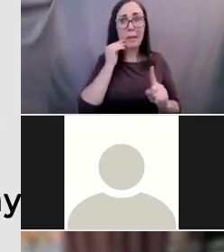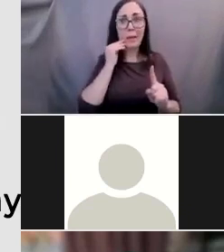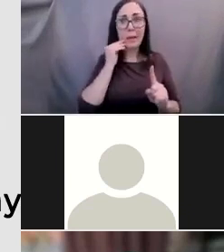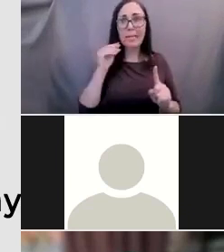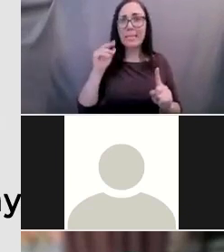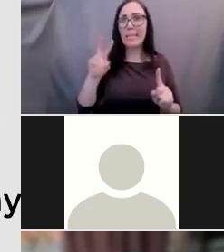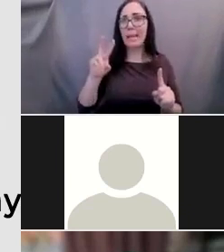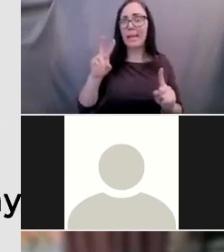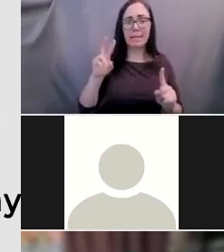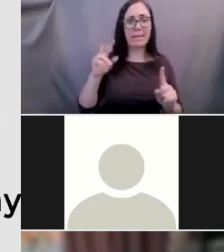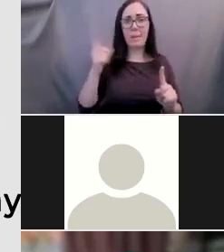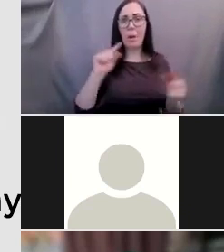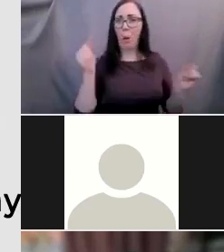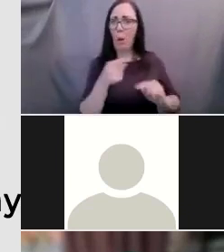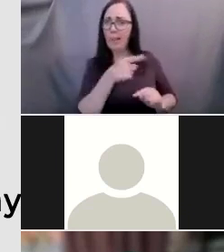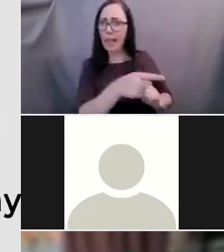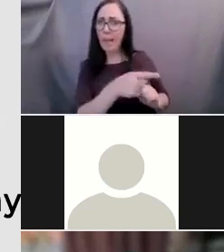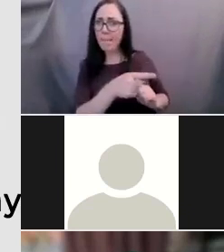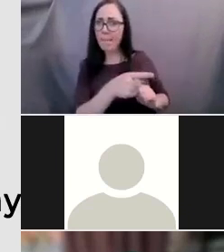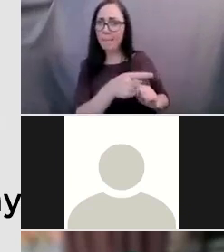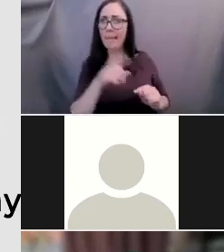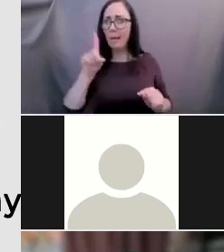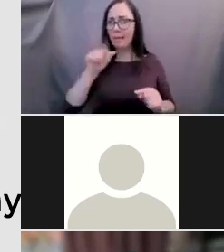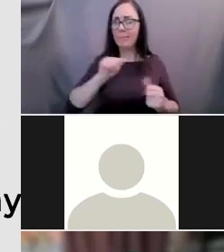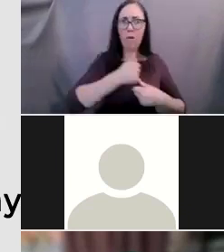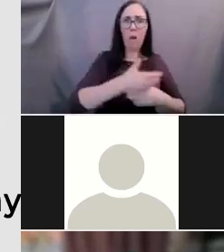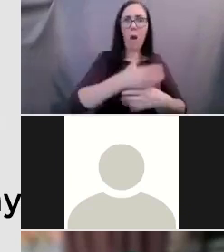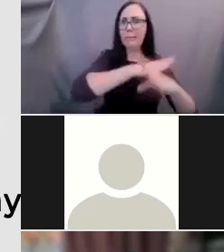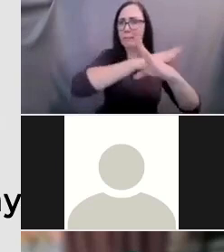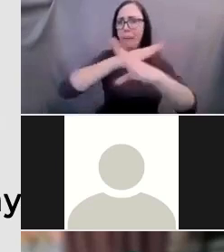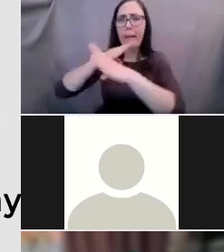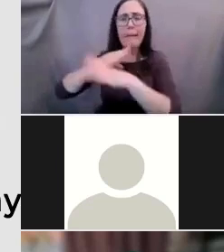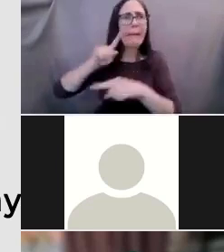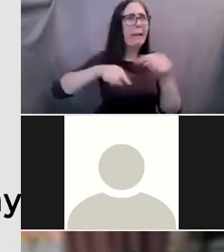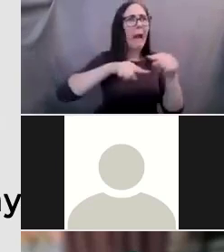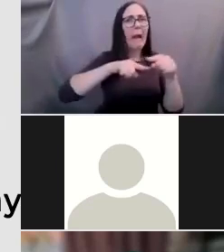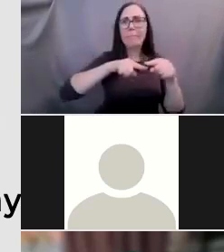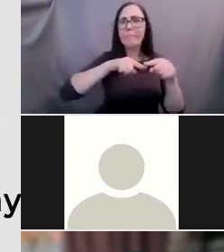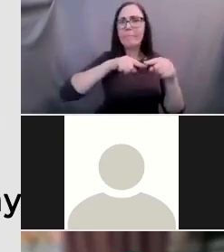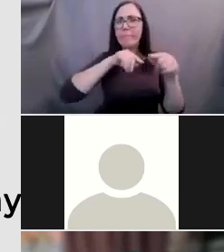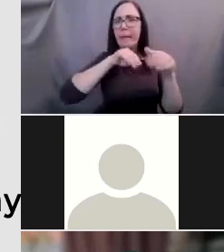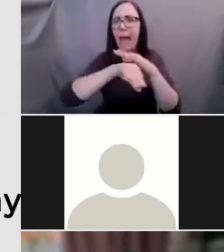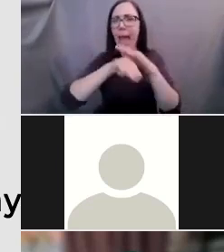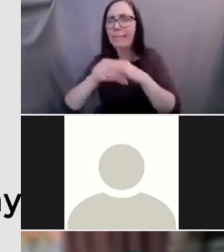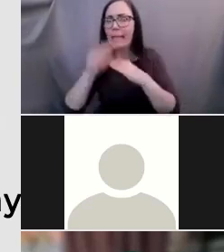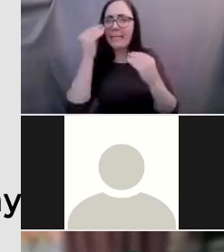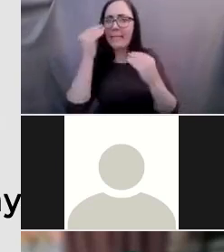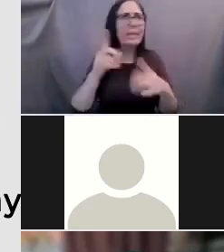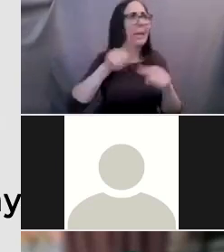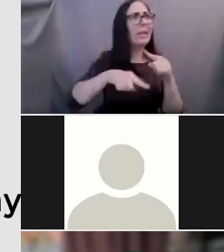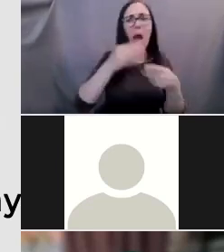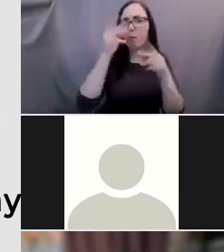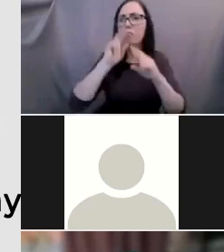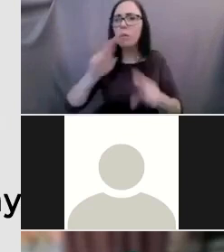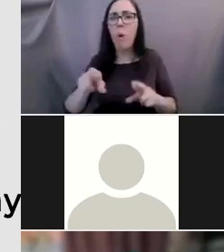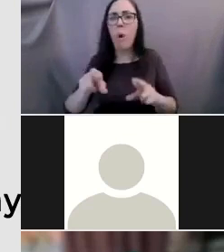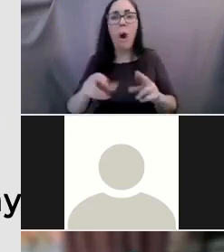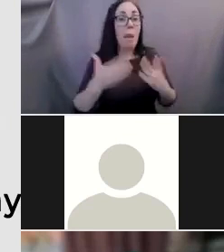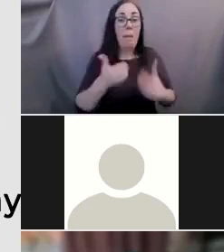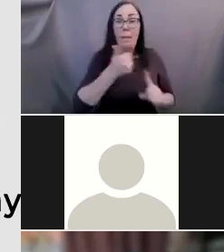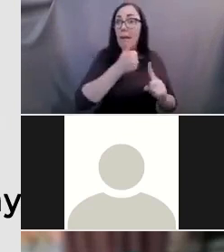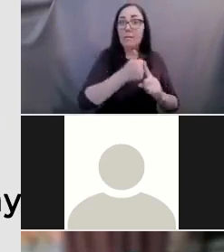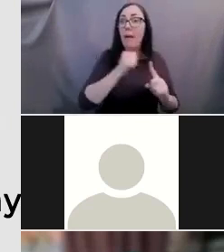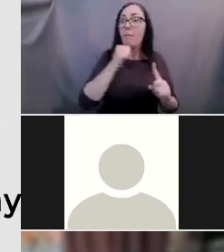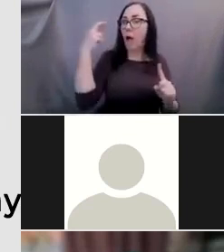with cognitive disabilities might not even recognize their experience that it was a crime. There might be